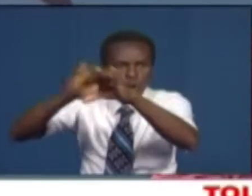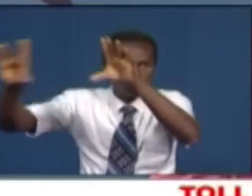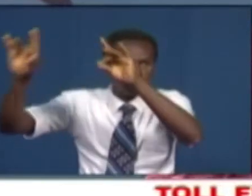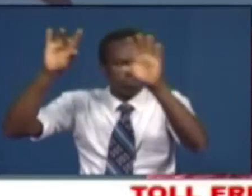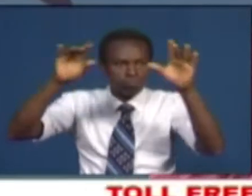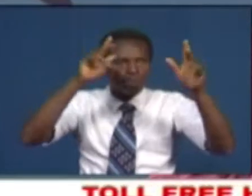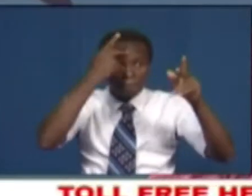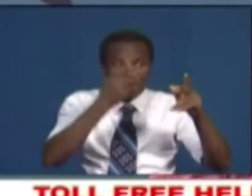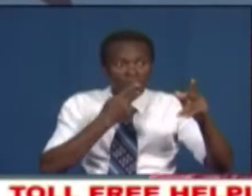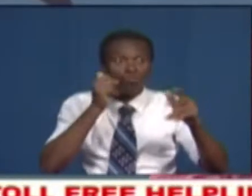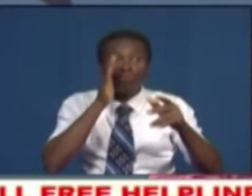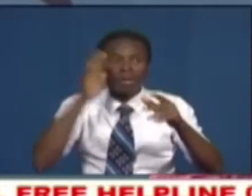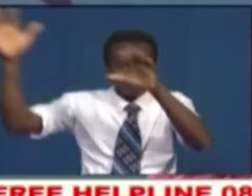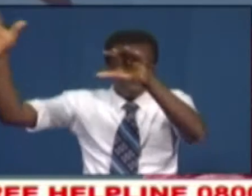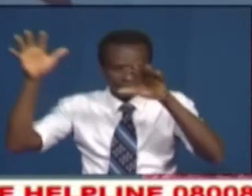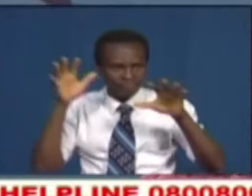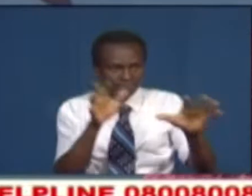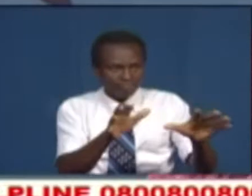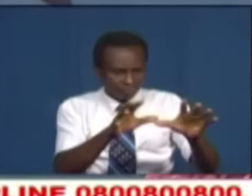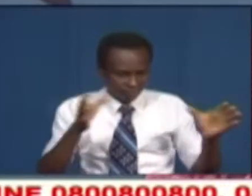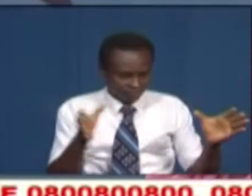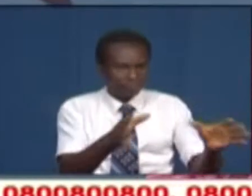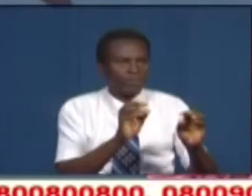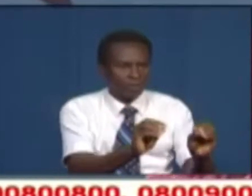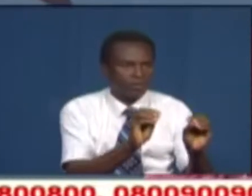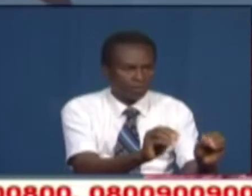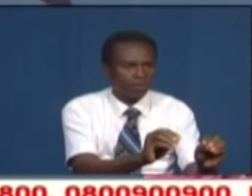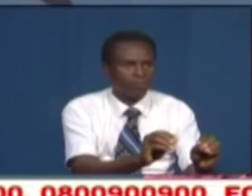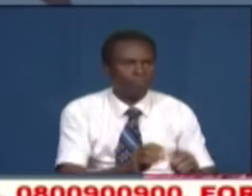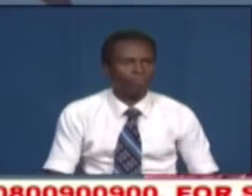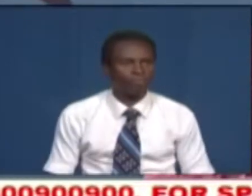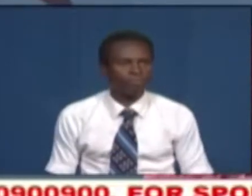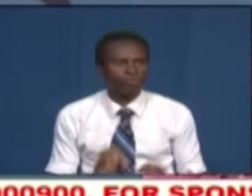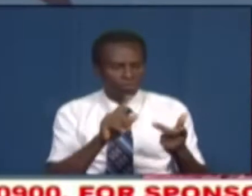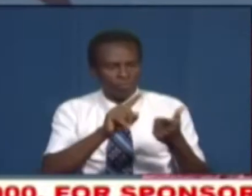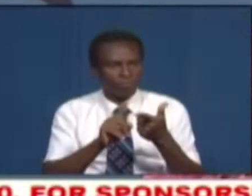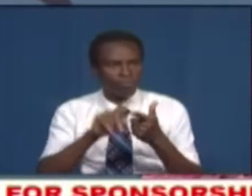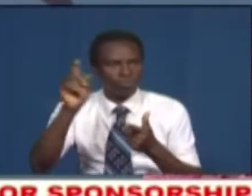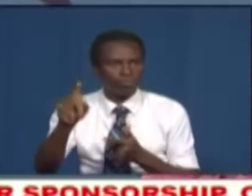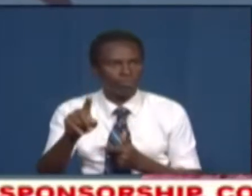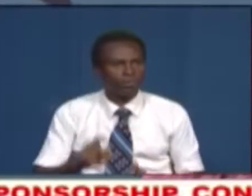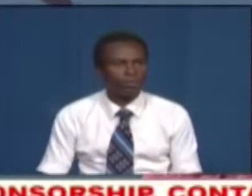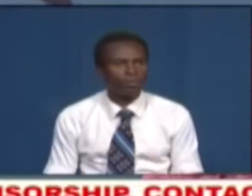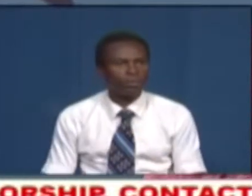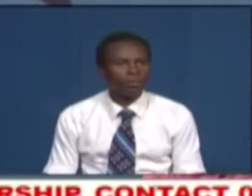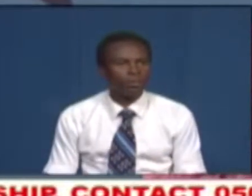yourself, our nurses are there too. Thank you so much, Tani. So our next question is from the lady in red.